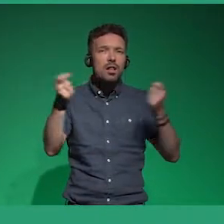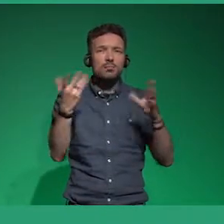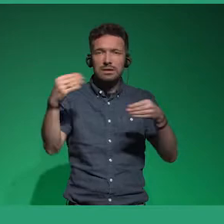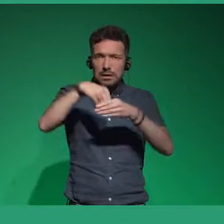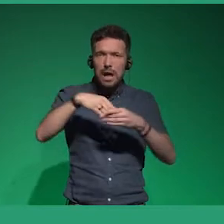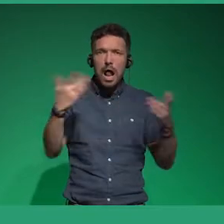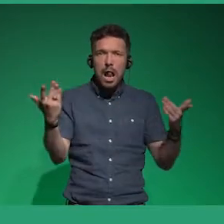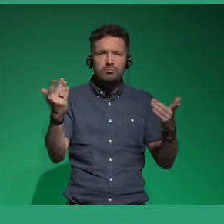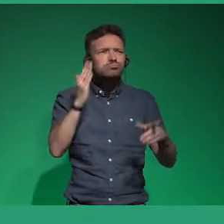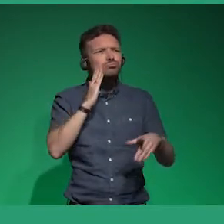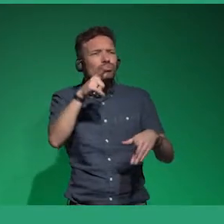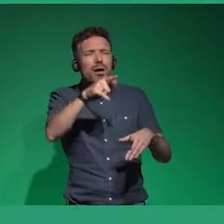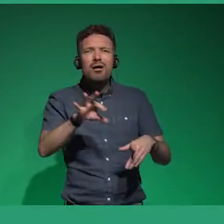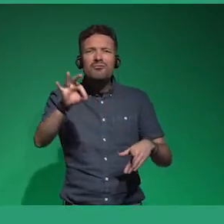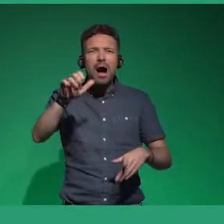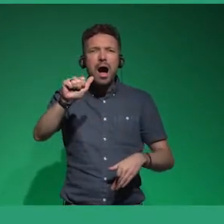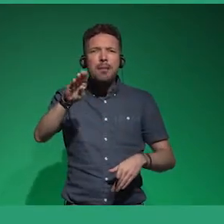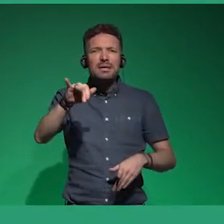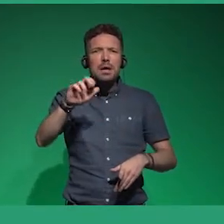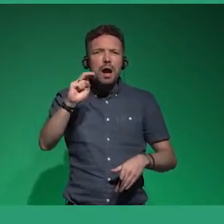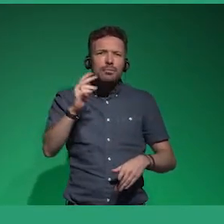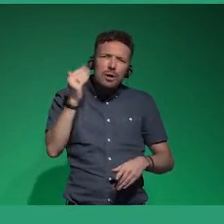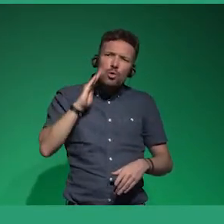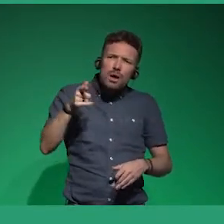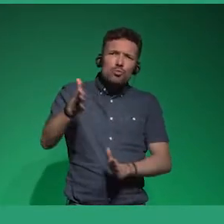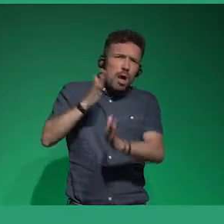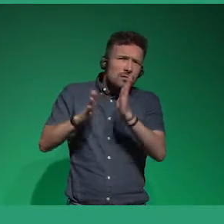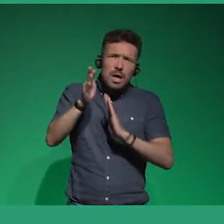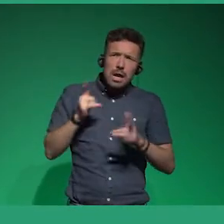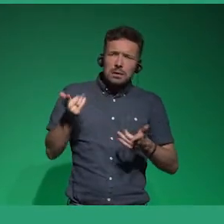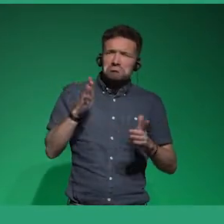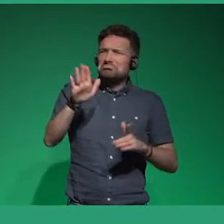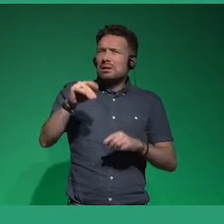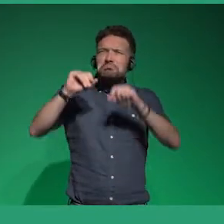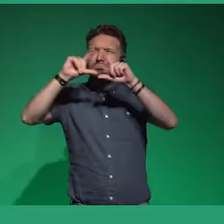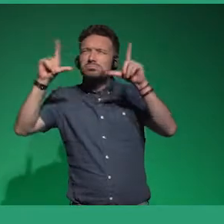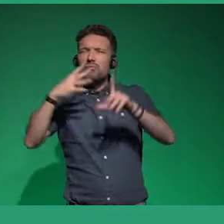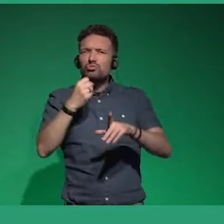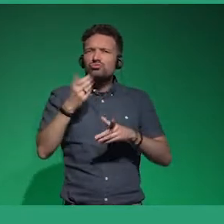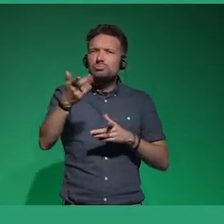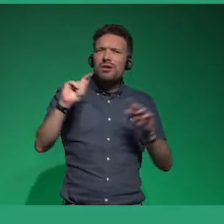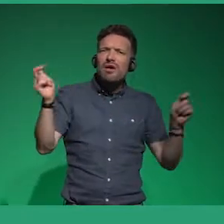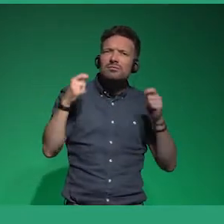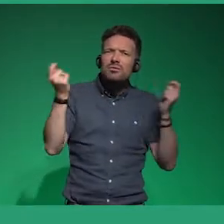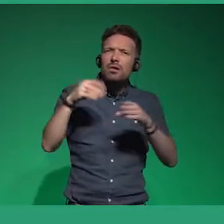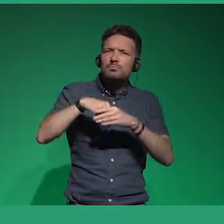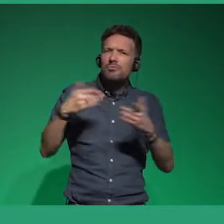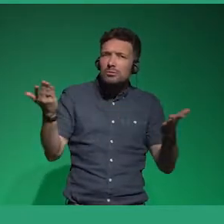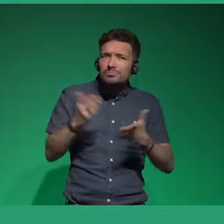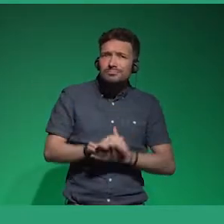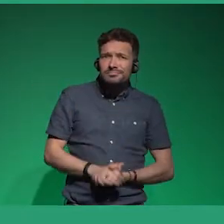how like we will make this festival. Yeah, so I don't think I can say